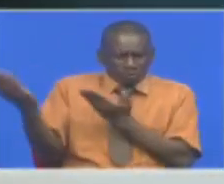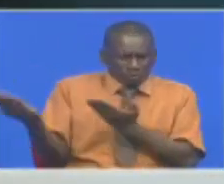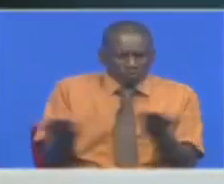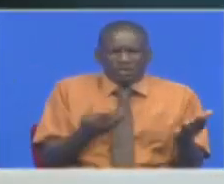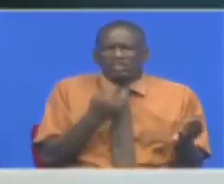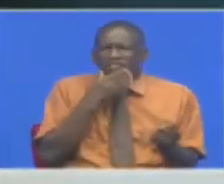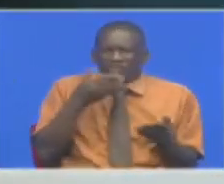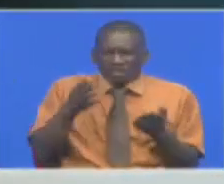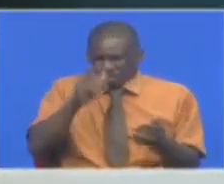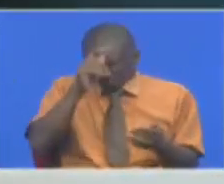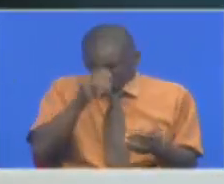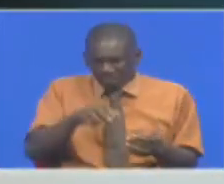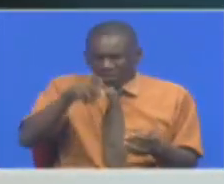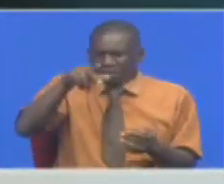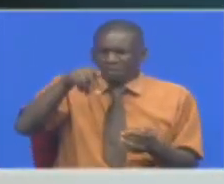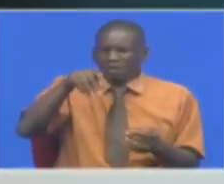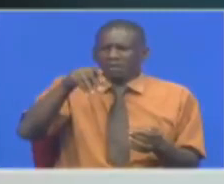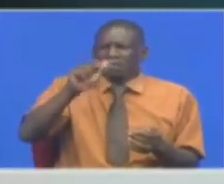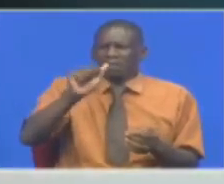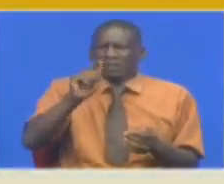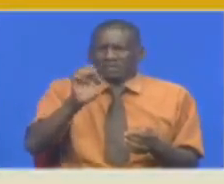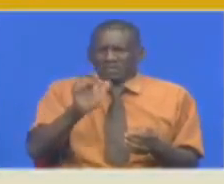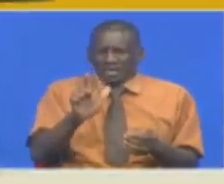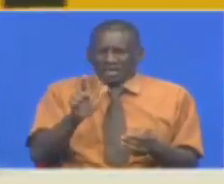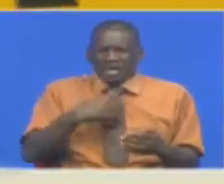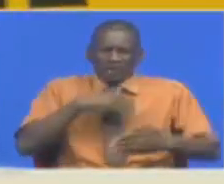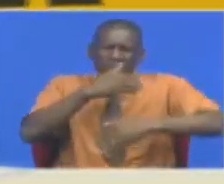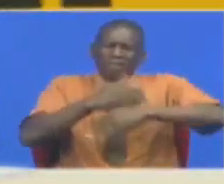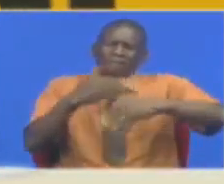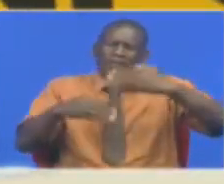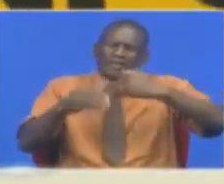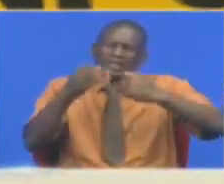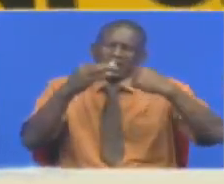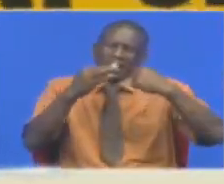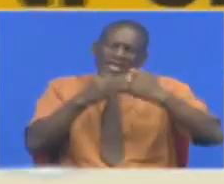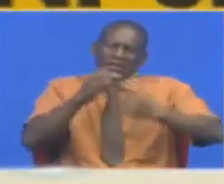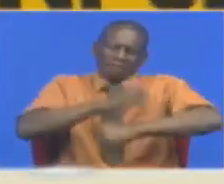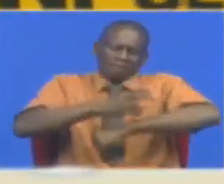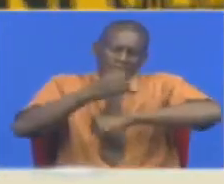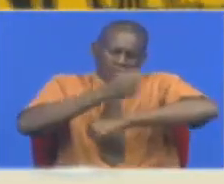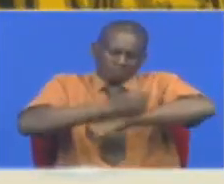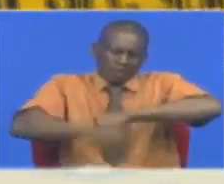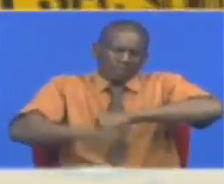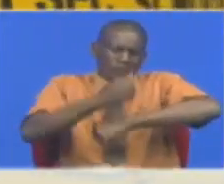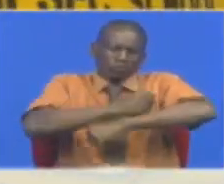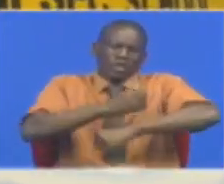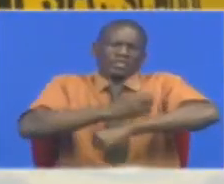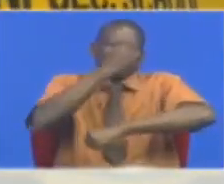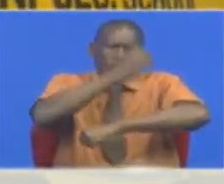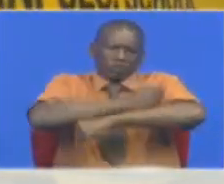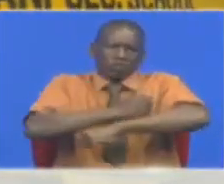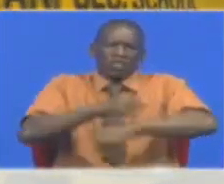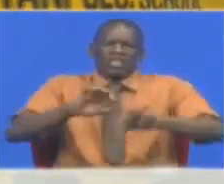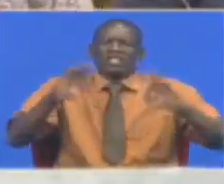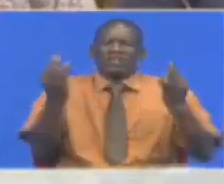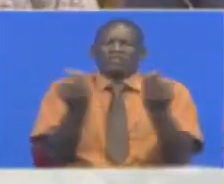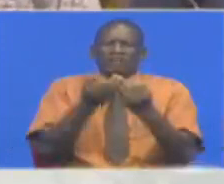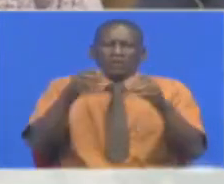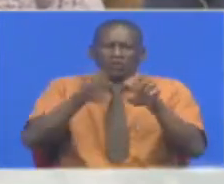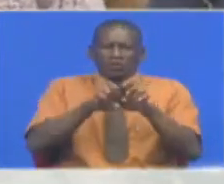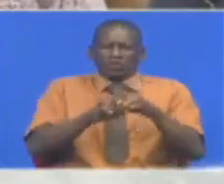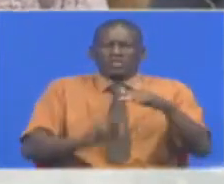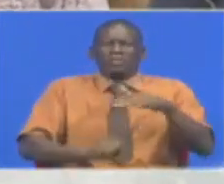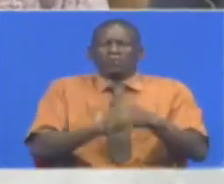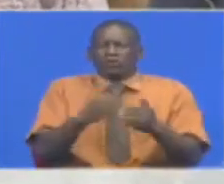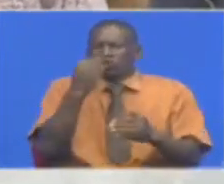Patel family is said to have built 8 primary and secondary schools, and the family also supported feeding programs in the schools